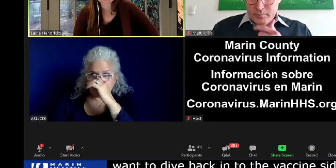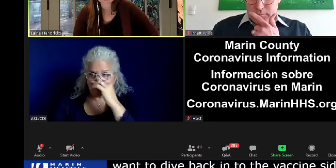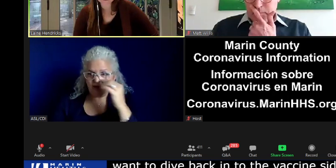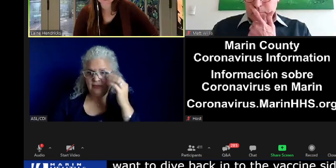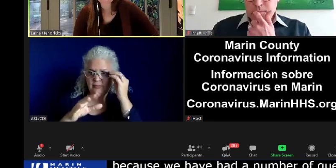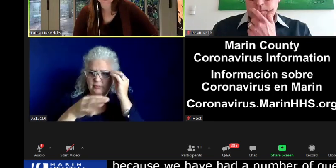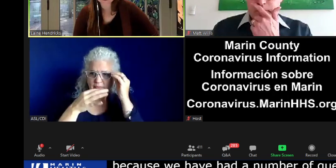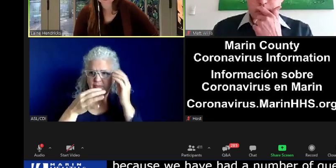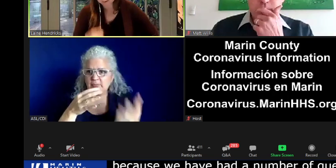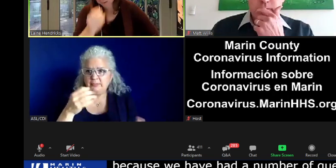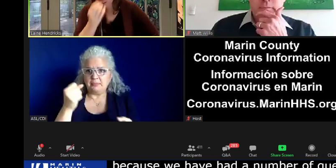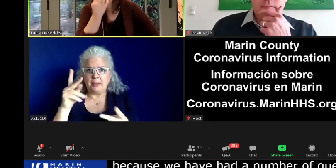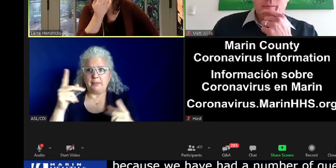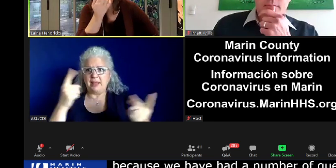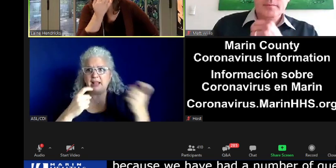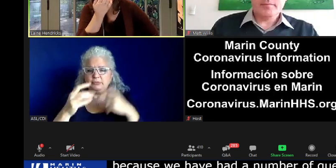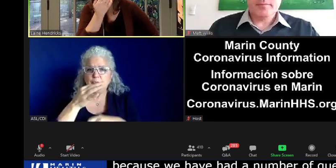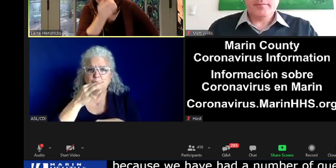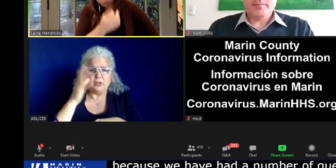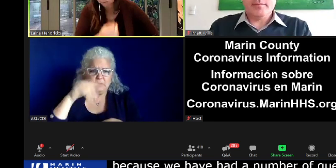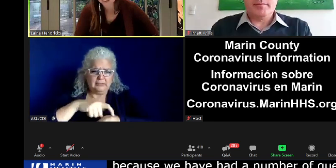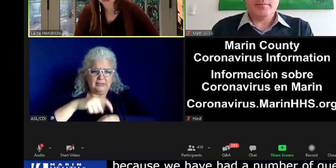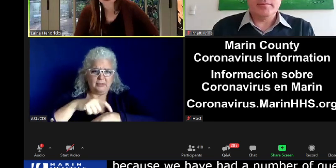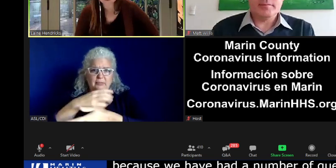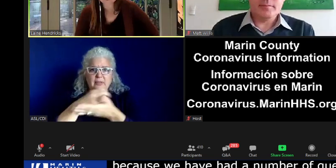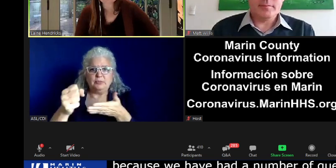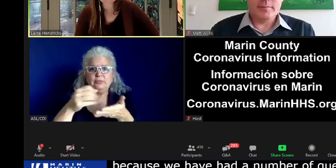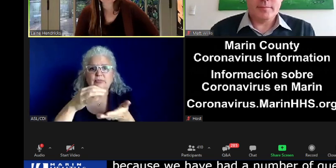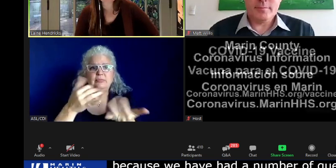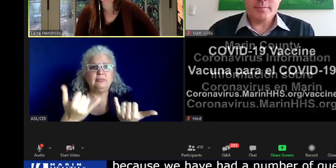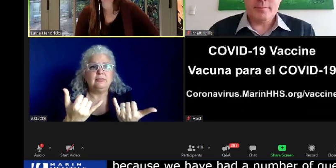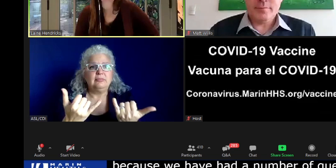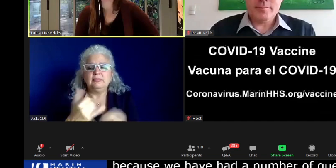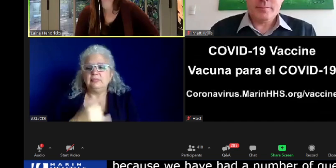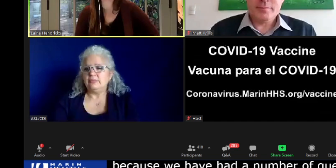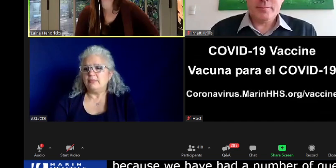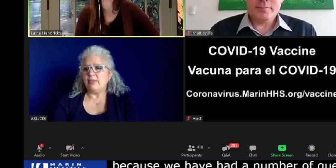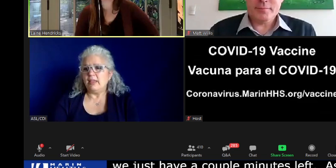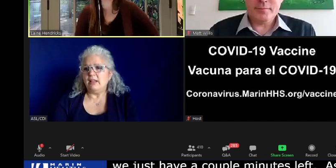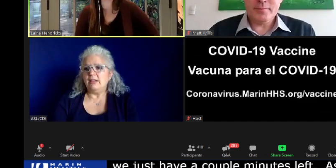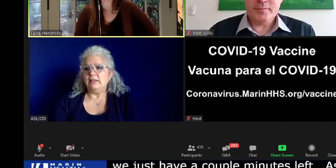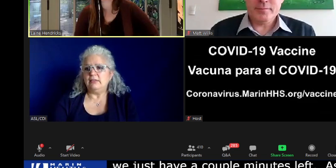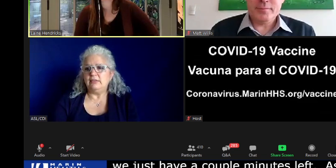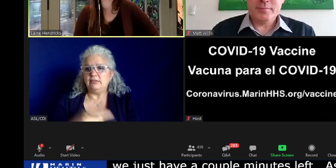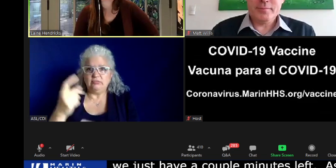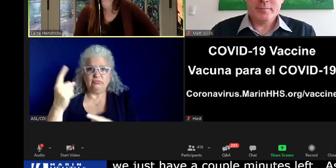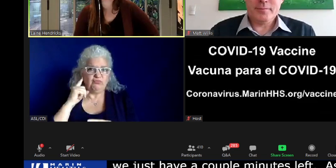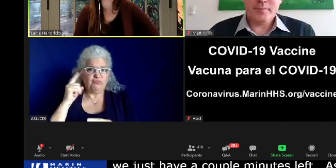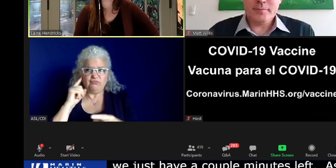left. As you probably heard in the news just this morning,